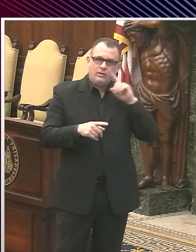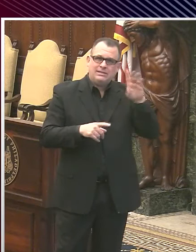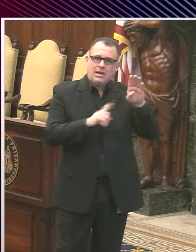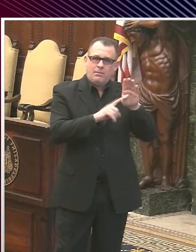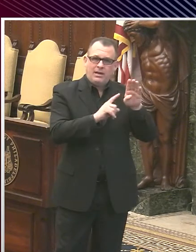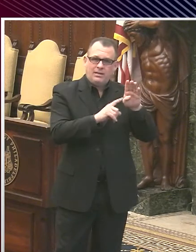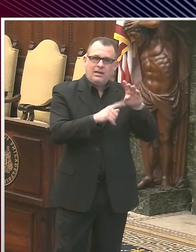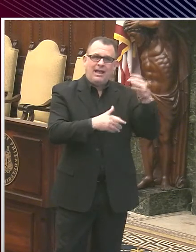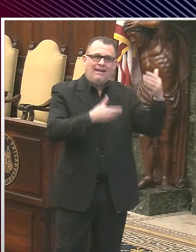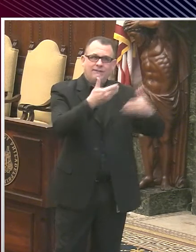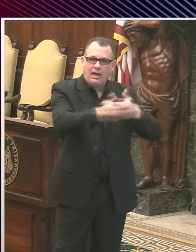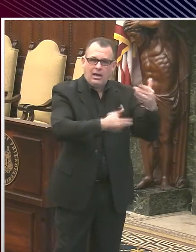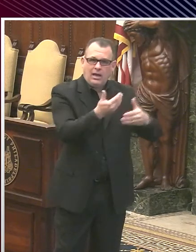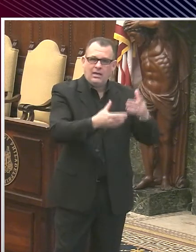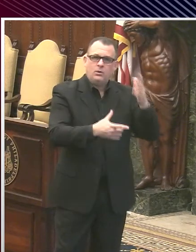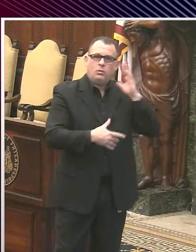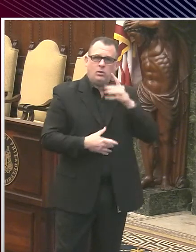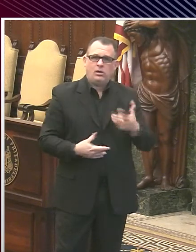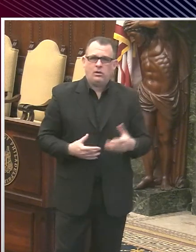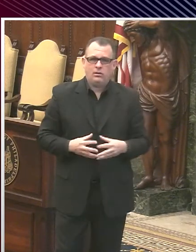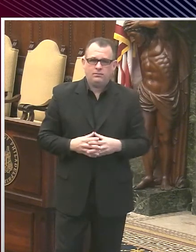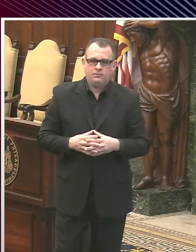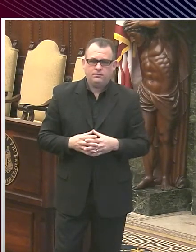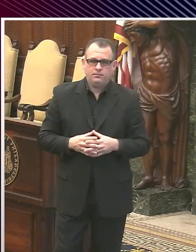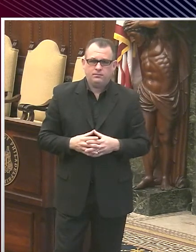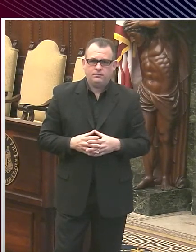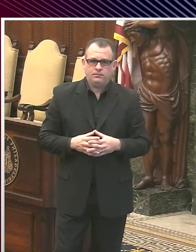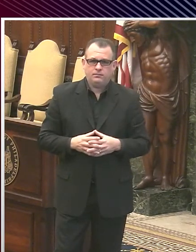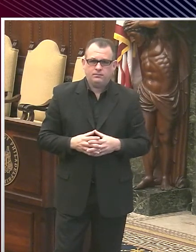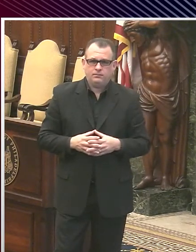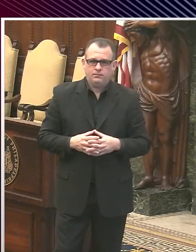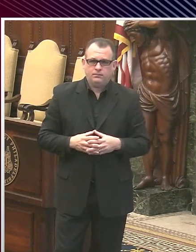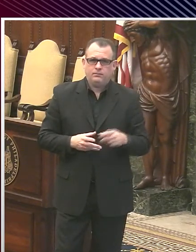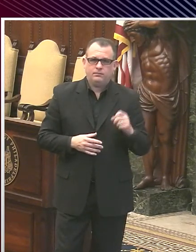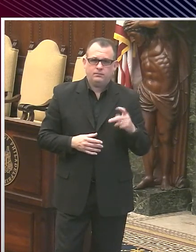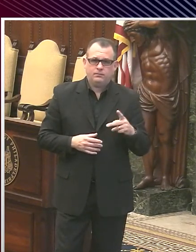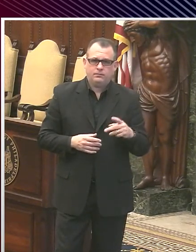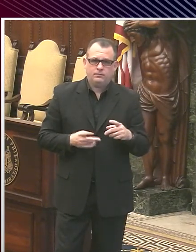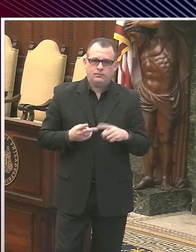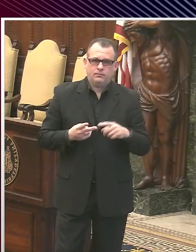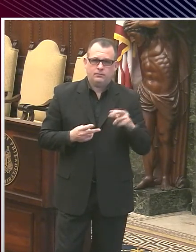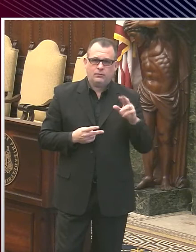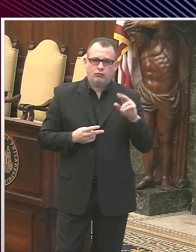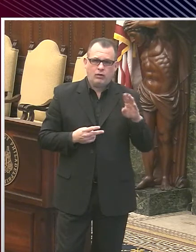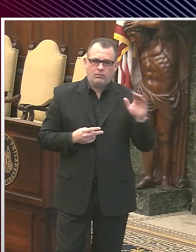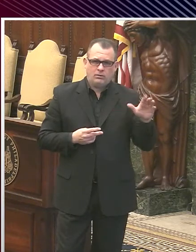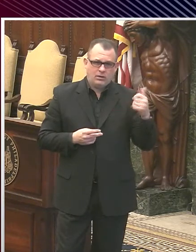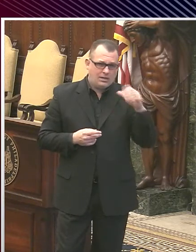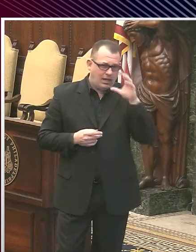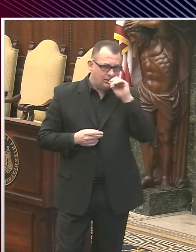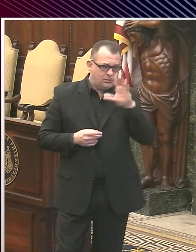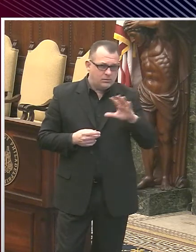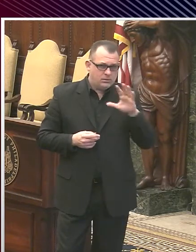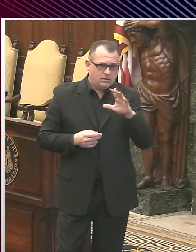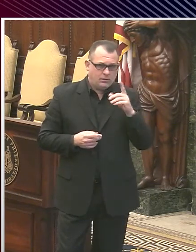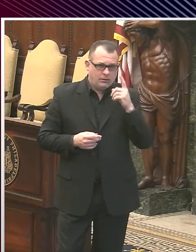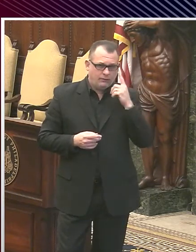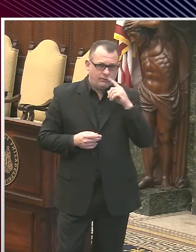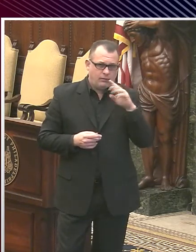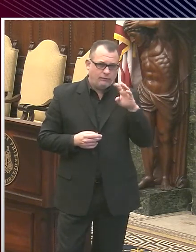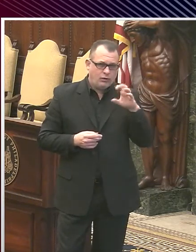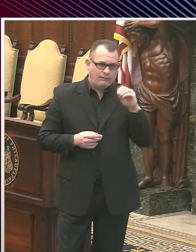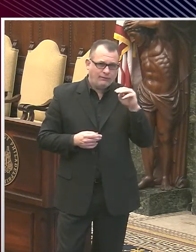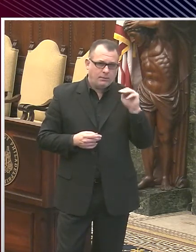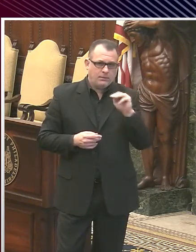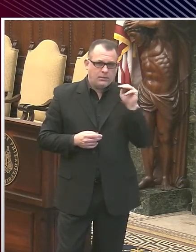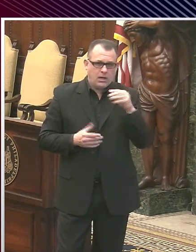them for vaccination opportunities. Okay, and this is for Rob Dubo. Do you have an estimate? You know, you talked about the $450 million